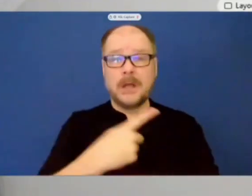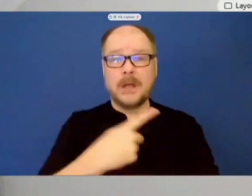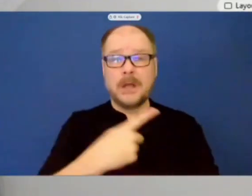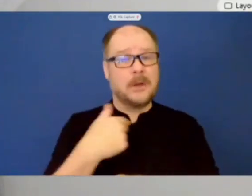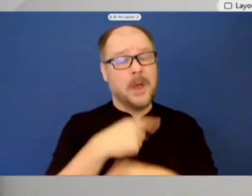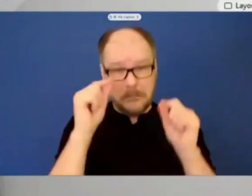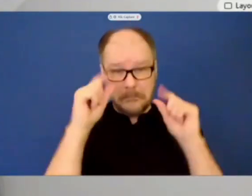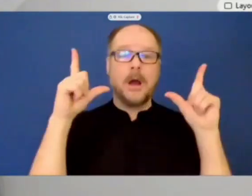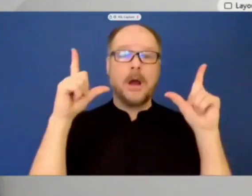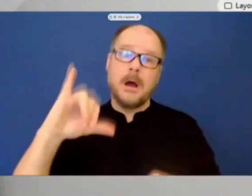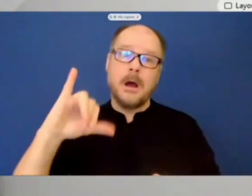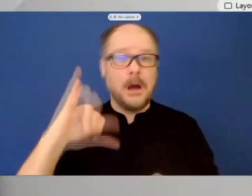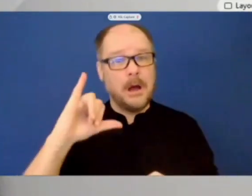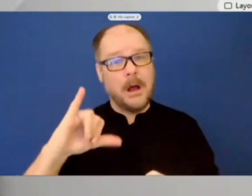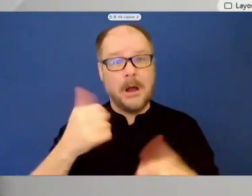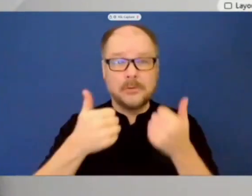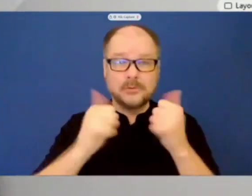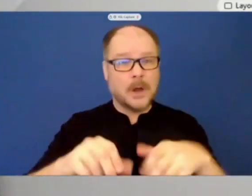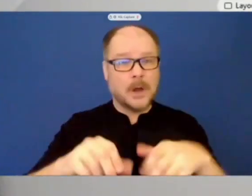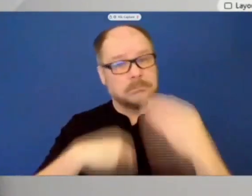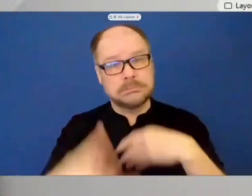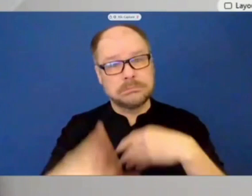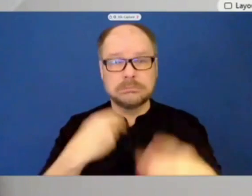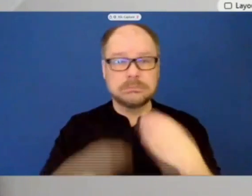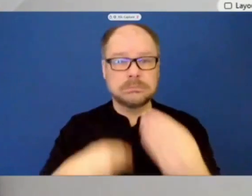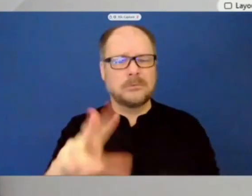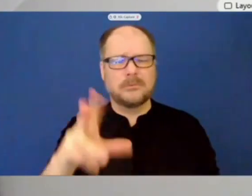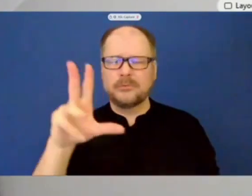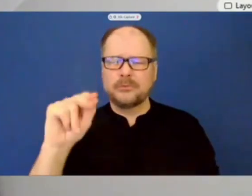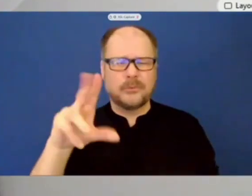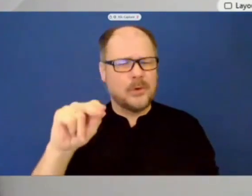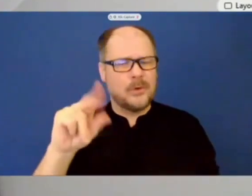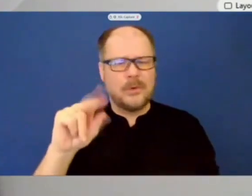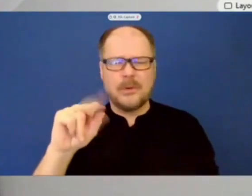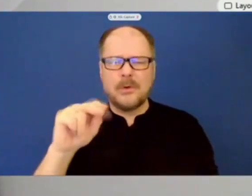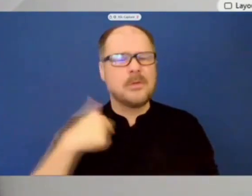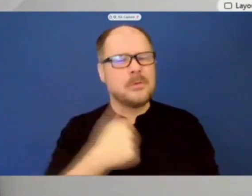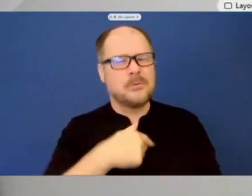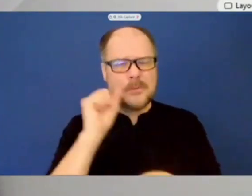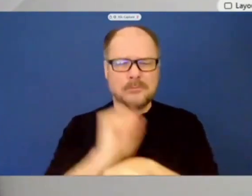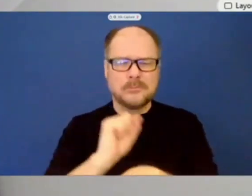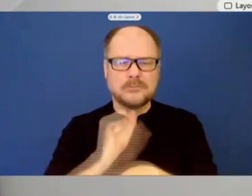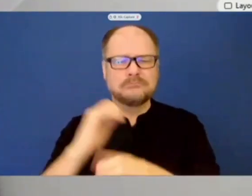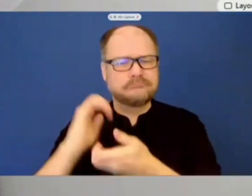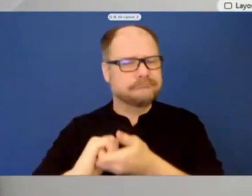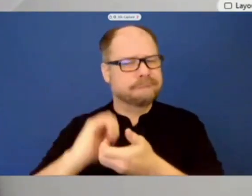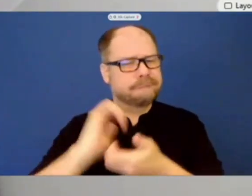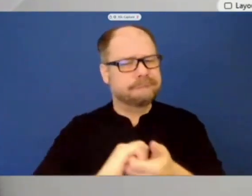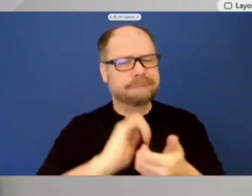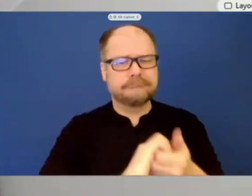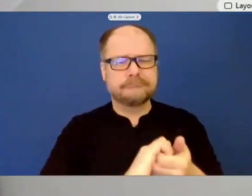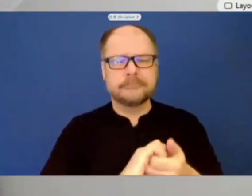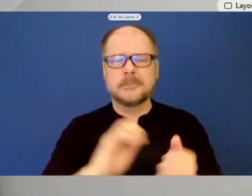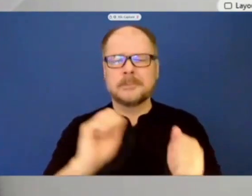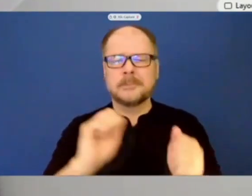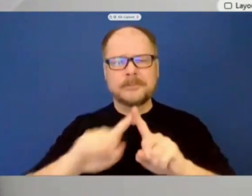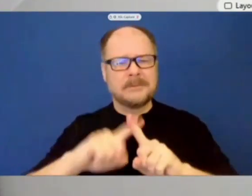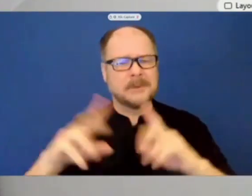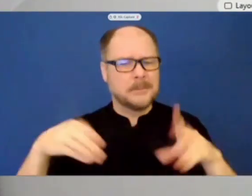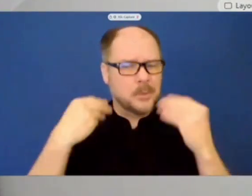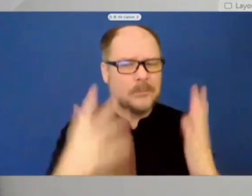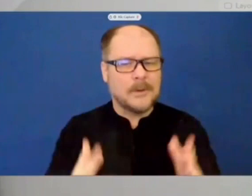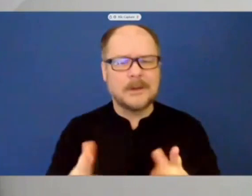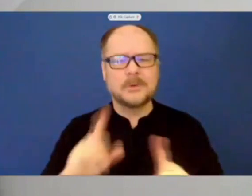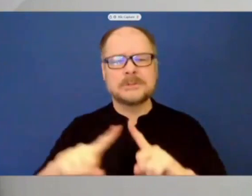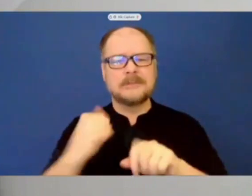with people that are experiencing homelessness out there. We have been working in tandem with our providers and with grassroots organizations for several